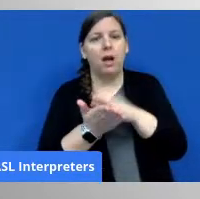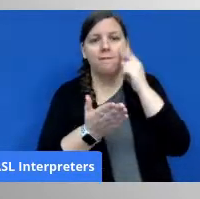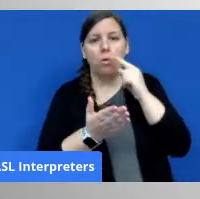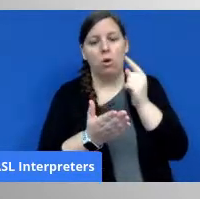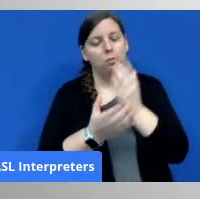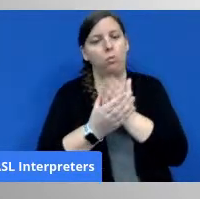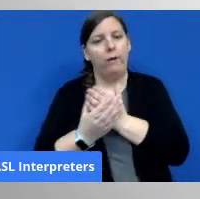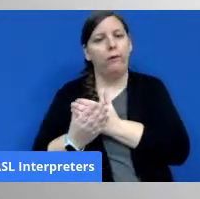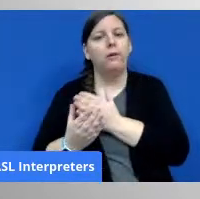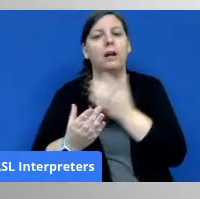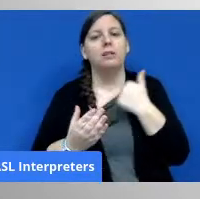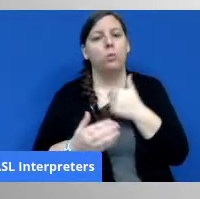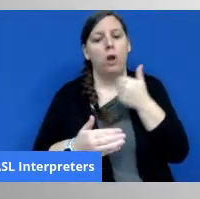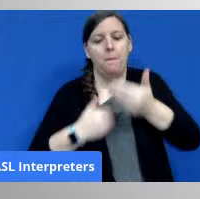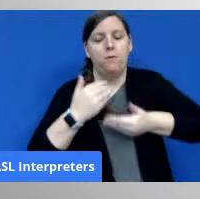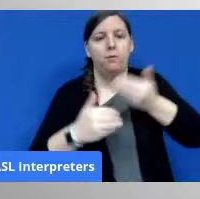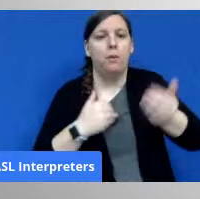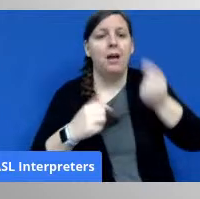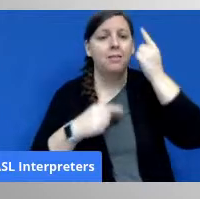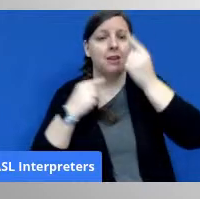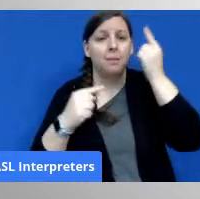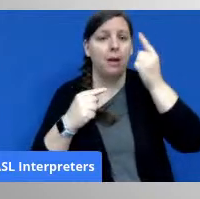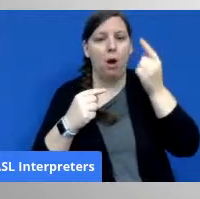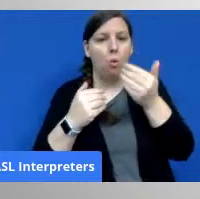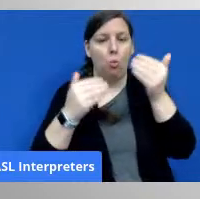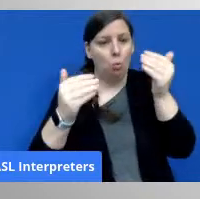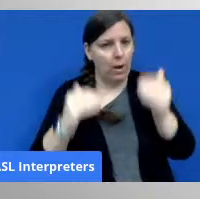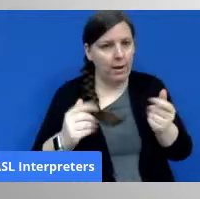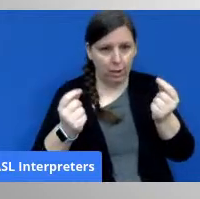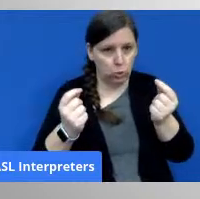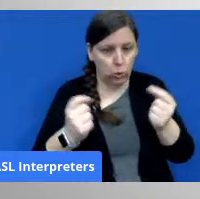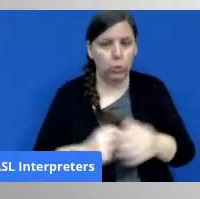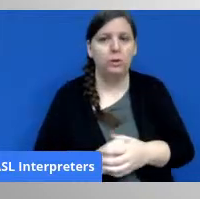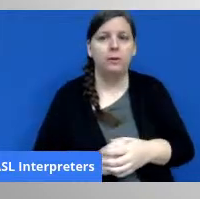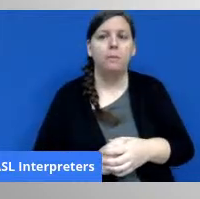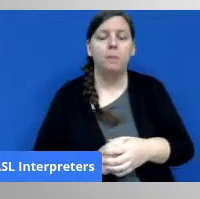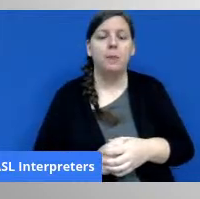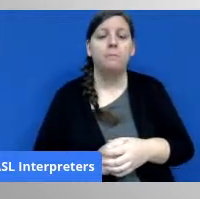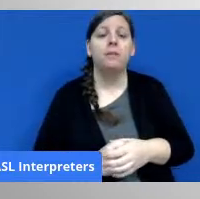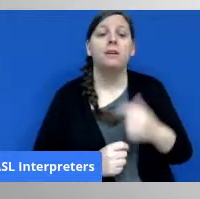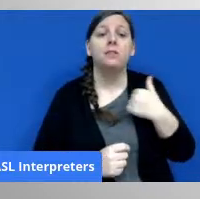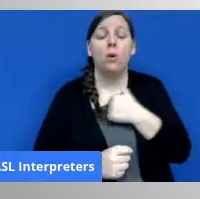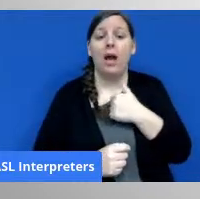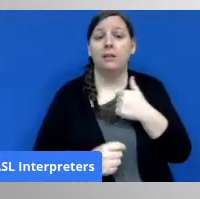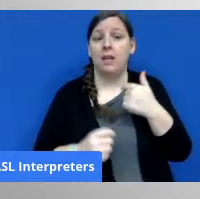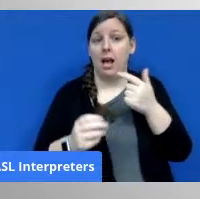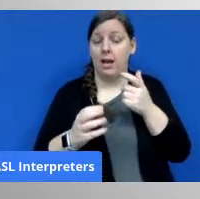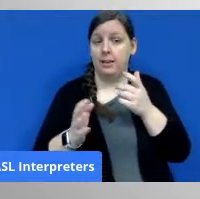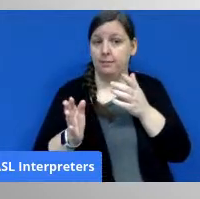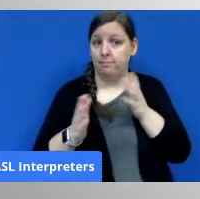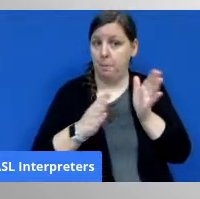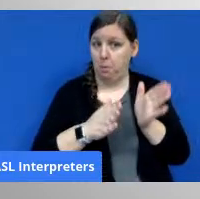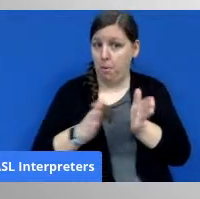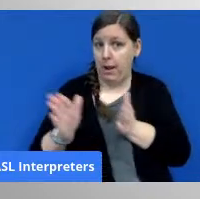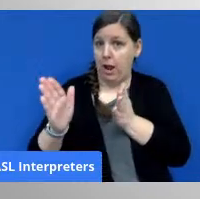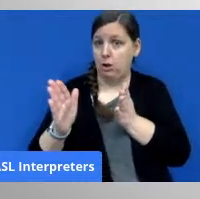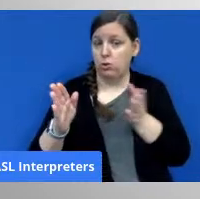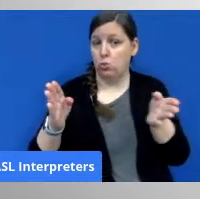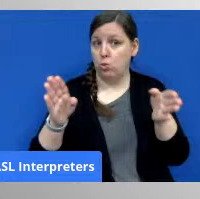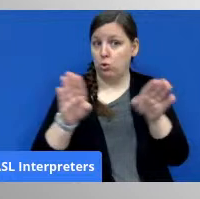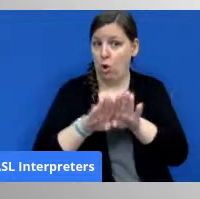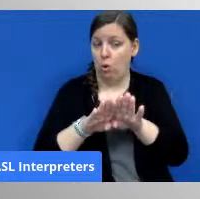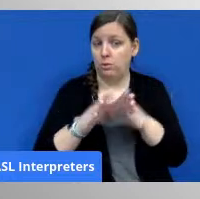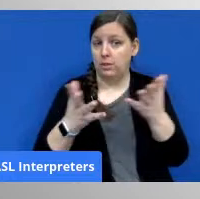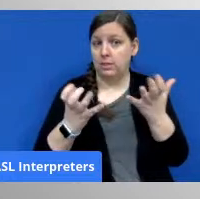and thinking along the lines of what next steps might be. So as I prepare to close out so that I can keep us within our